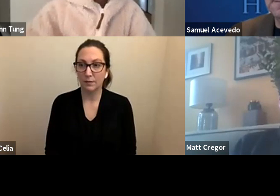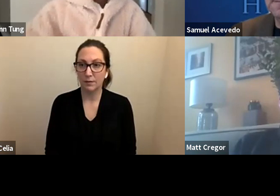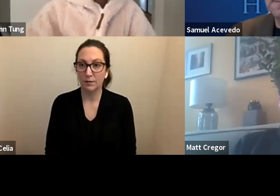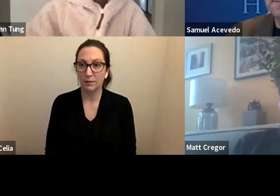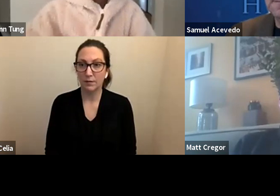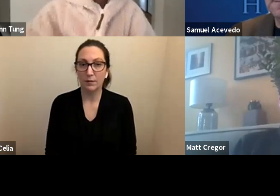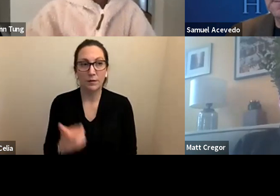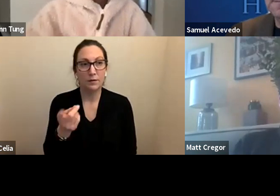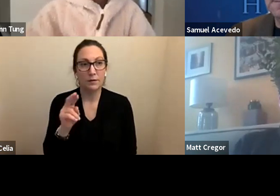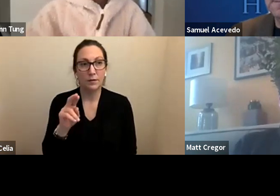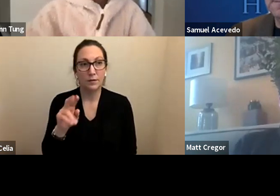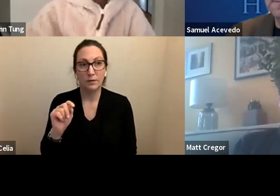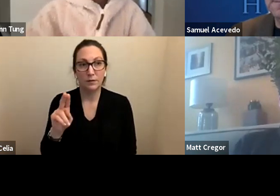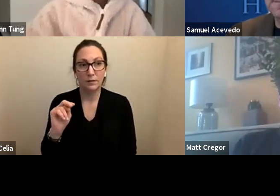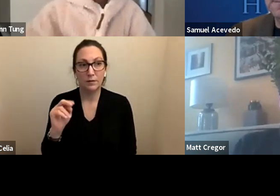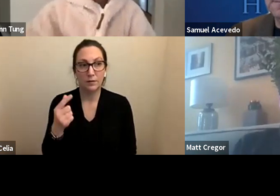Dr. Tang.